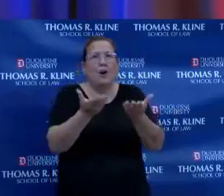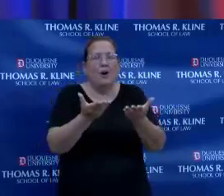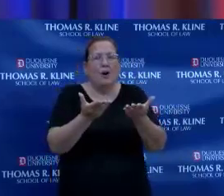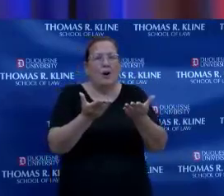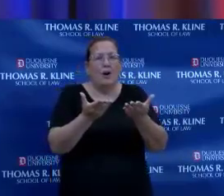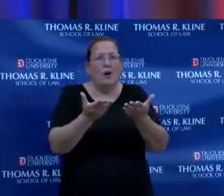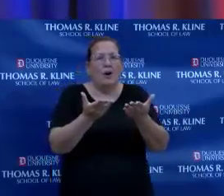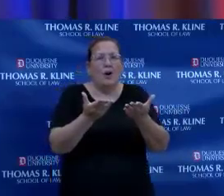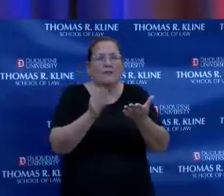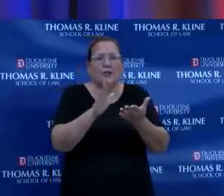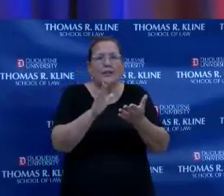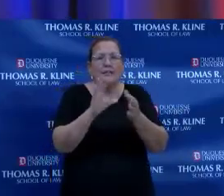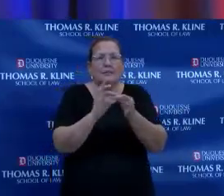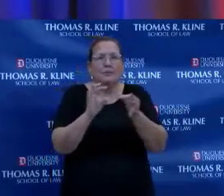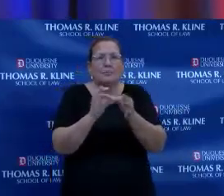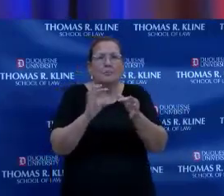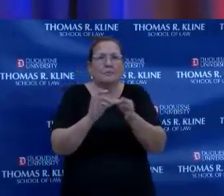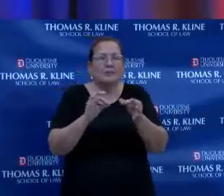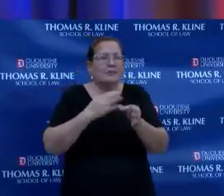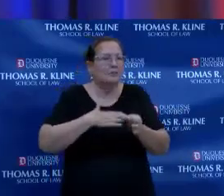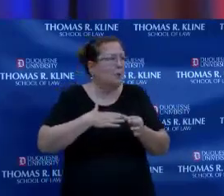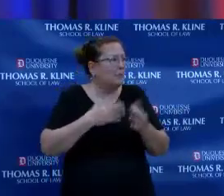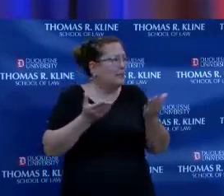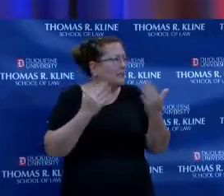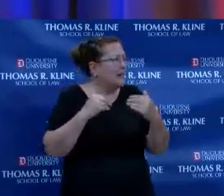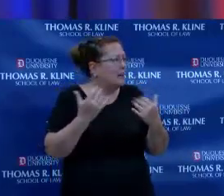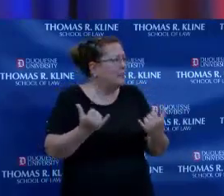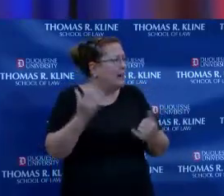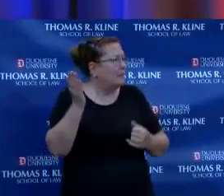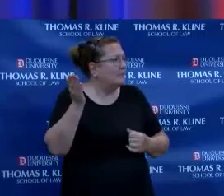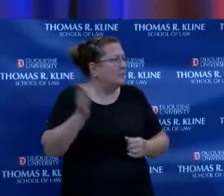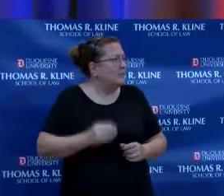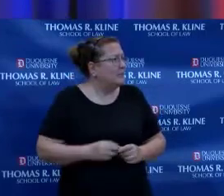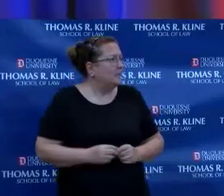today's commencement speaker, President Gormley.